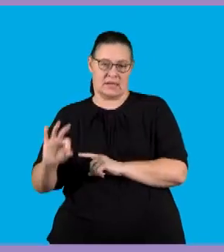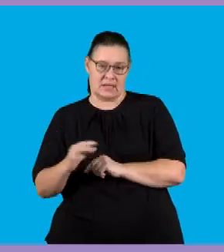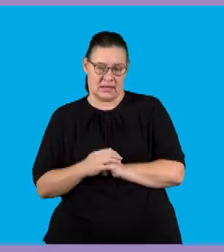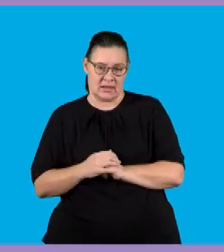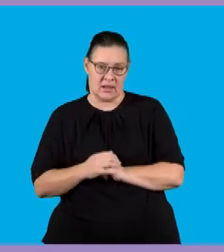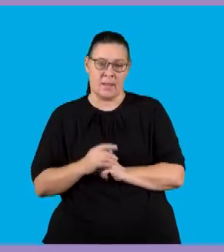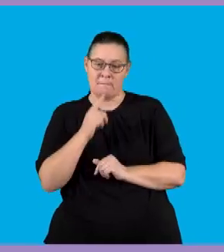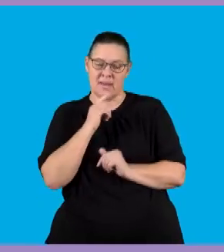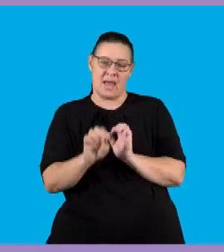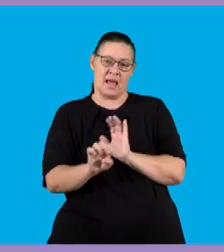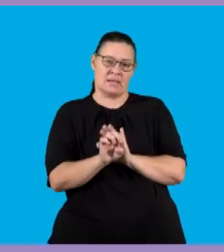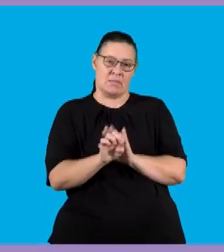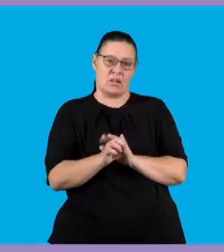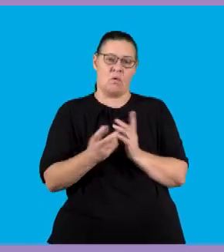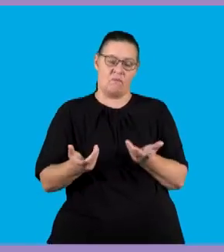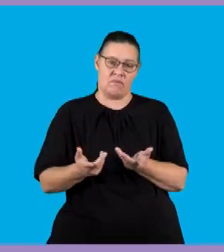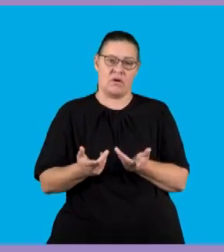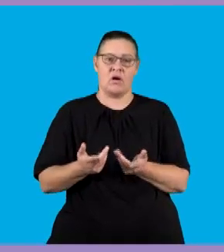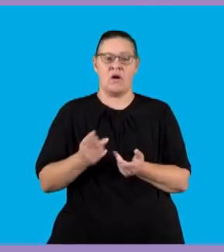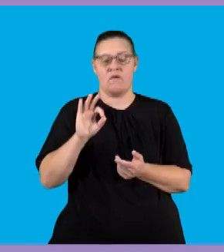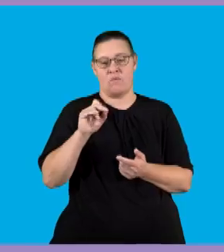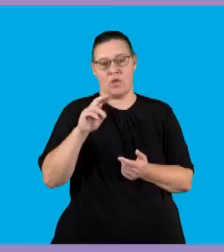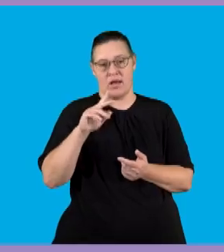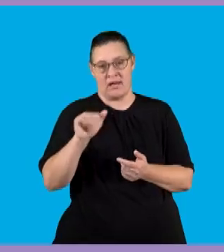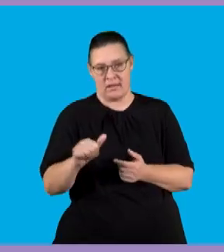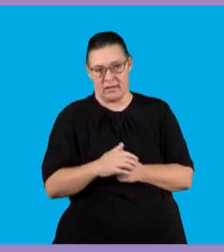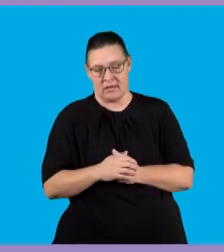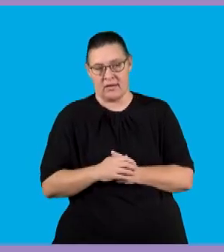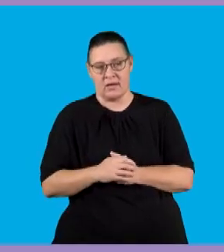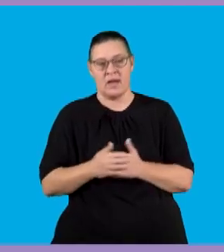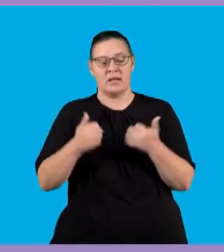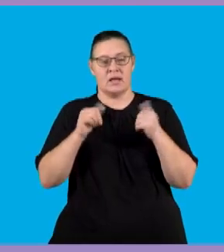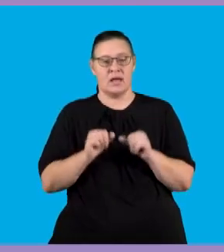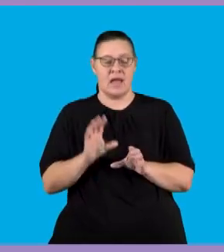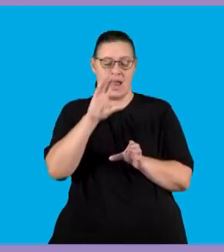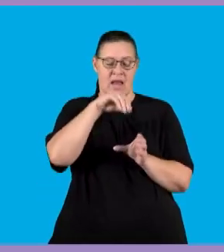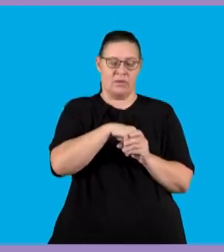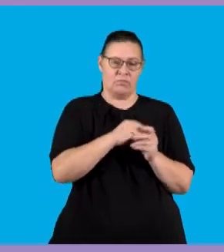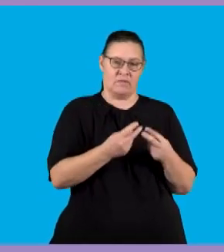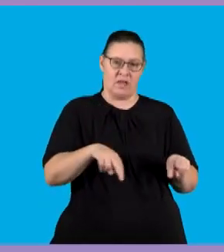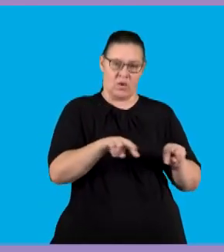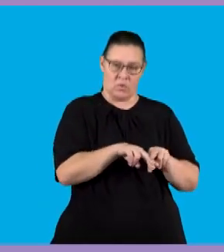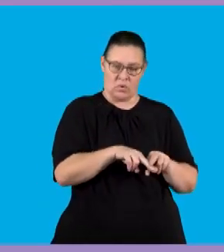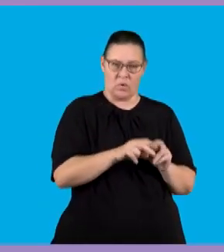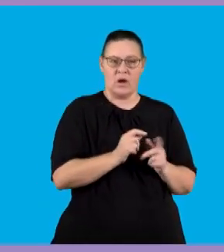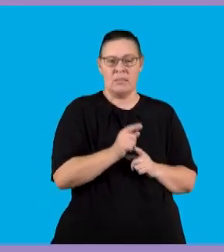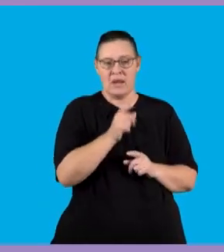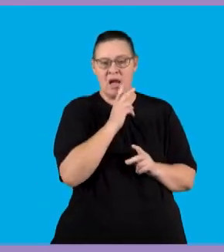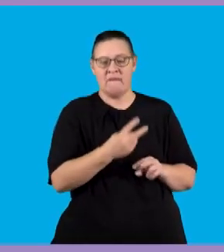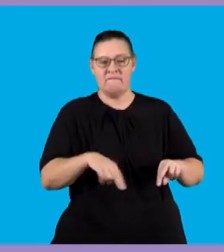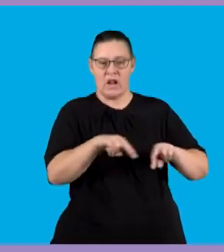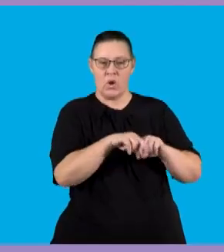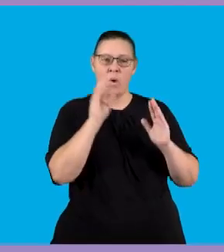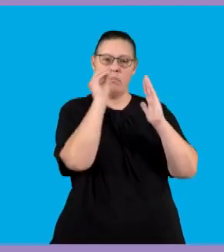is equals to 2x plus 3 would be an example of our formula. Next, we have our input